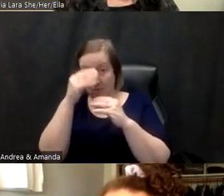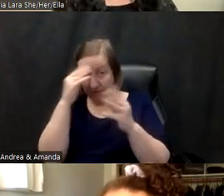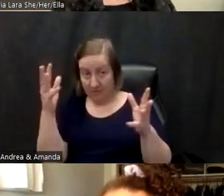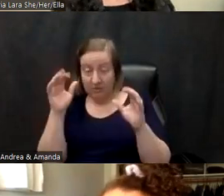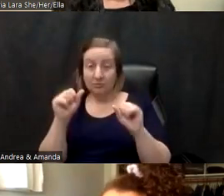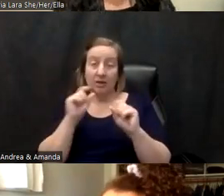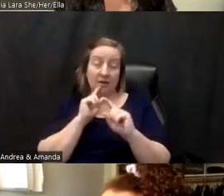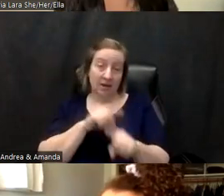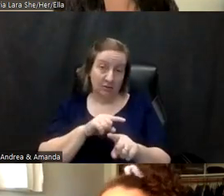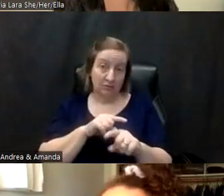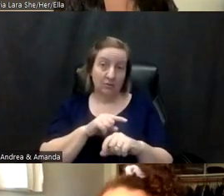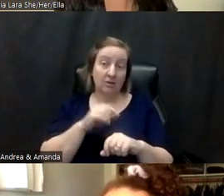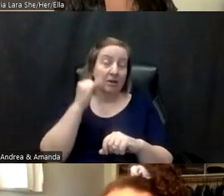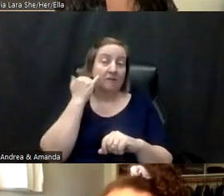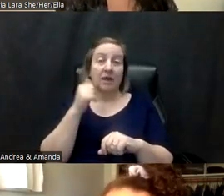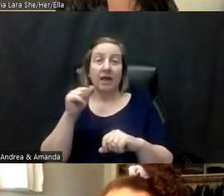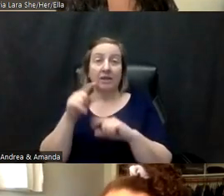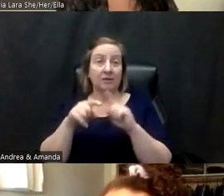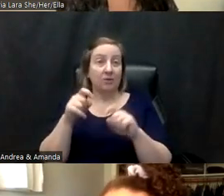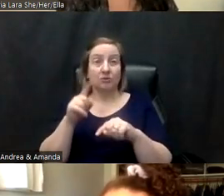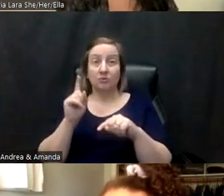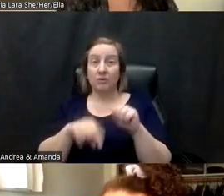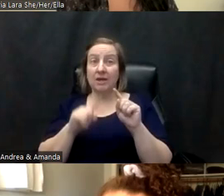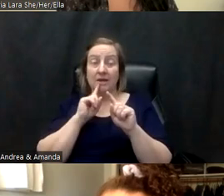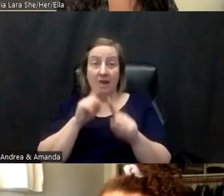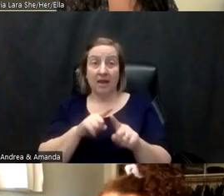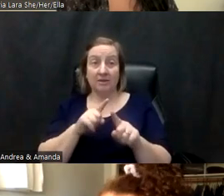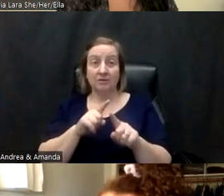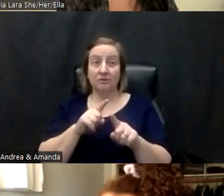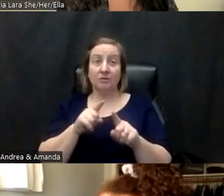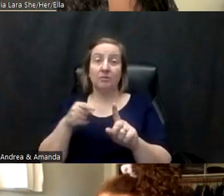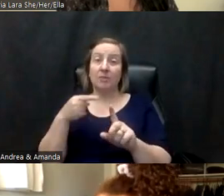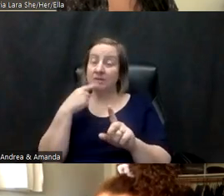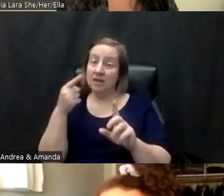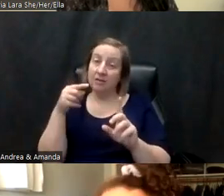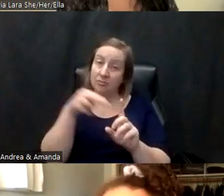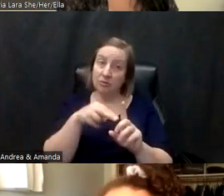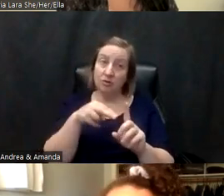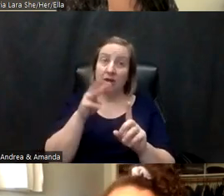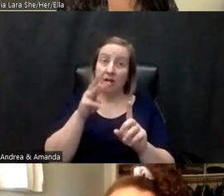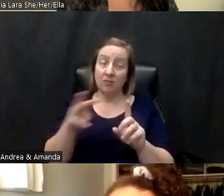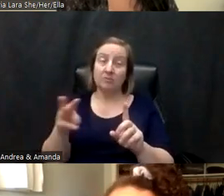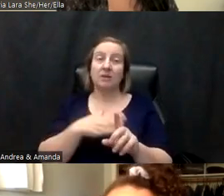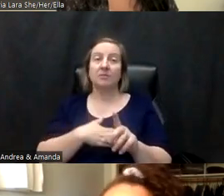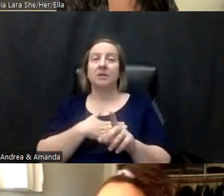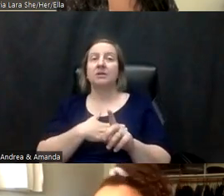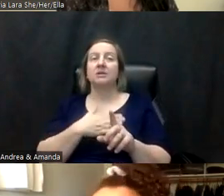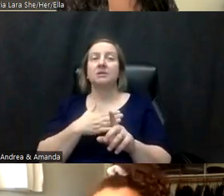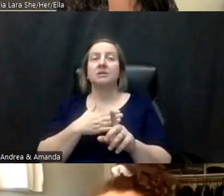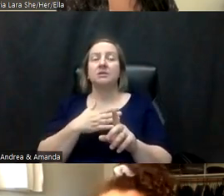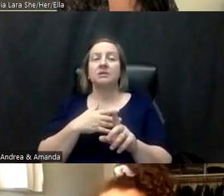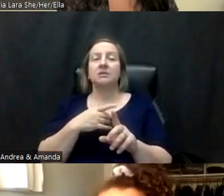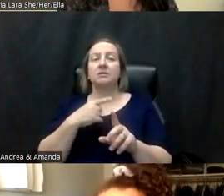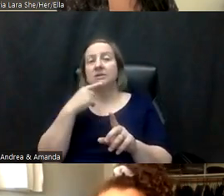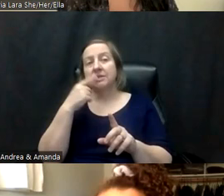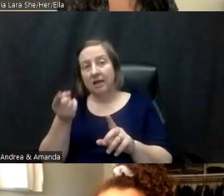to answer them. If there's any question that you cannot answer by directing them to the website, please direct